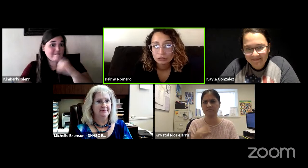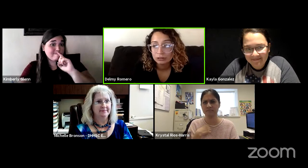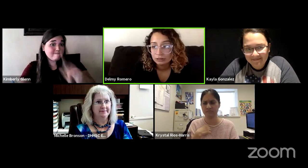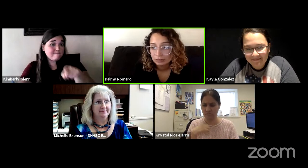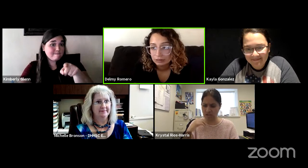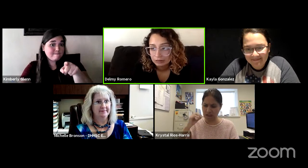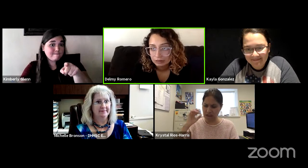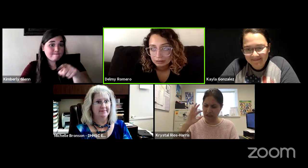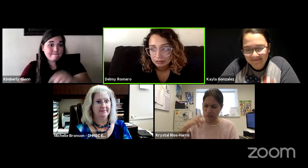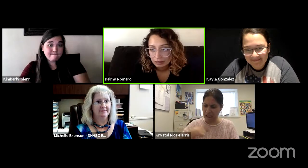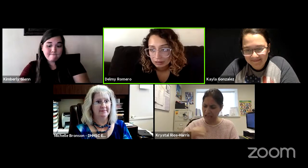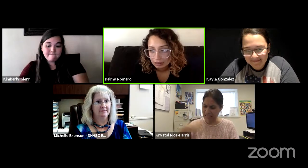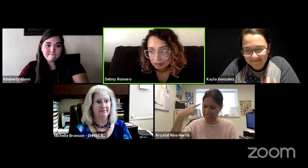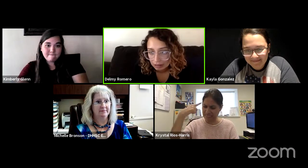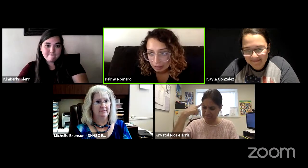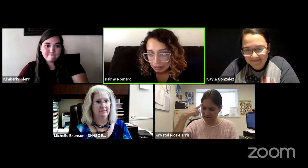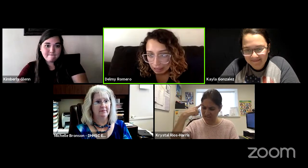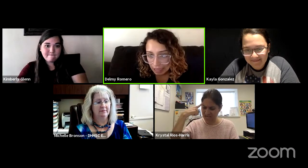Crystal?